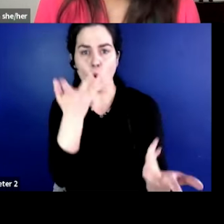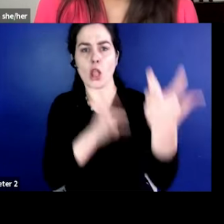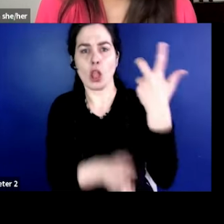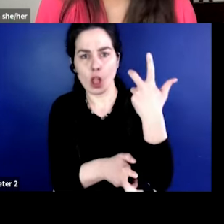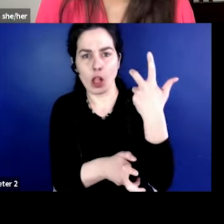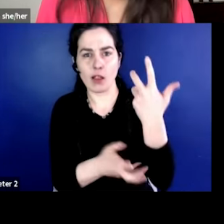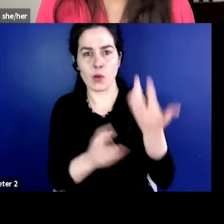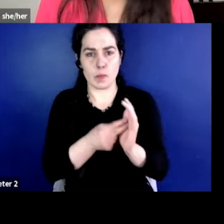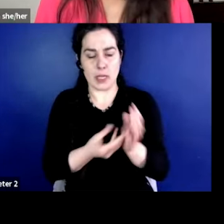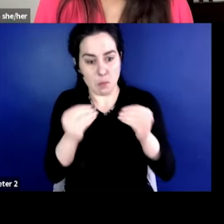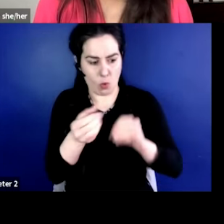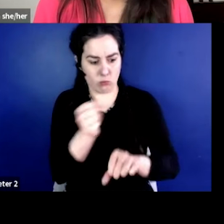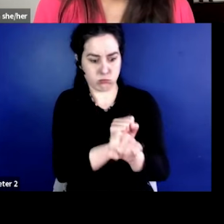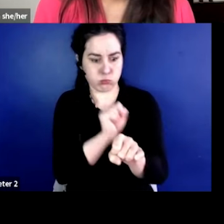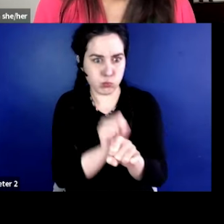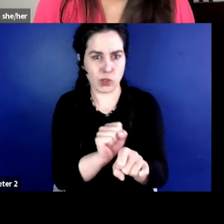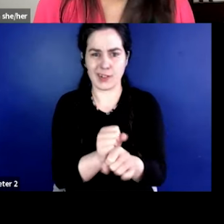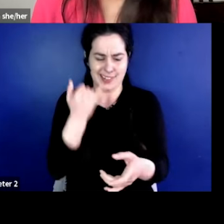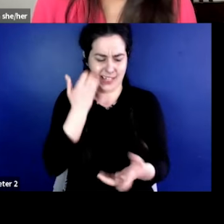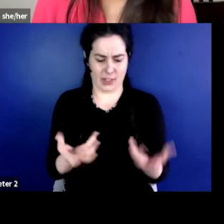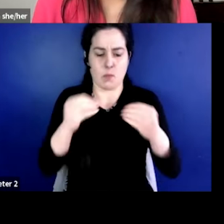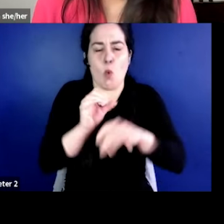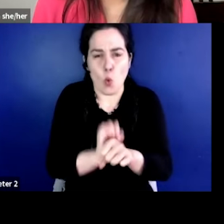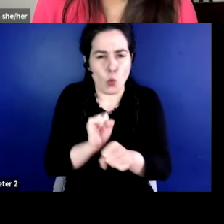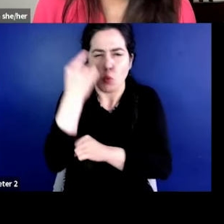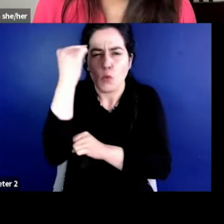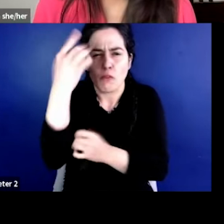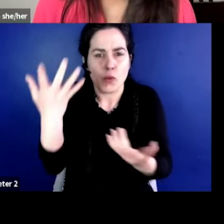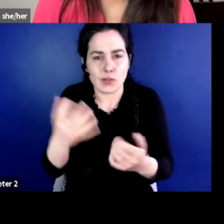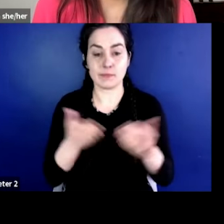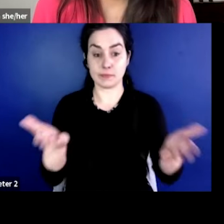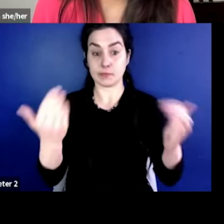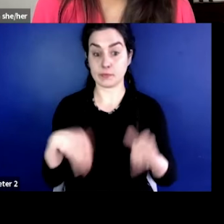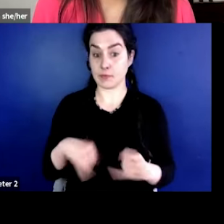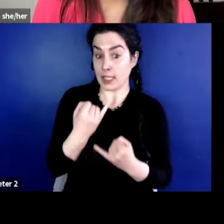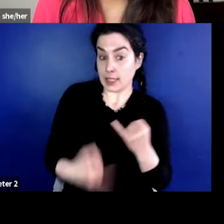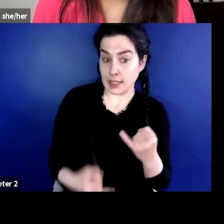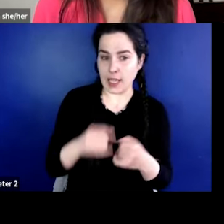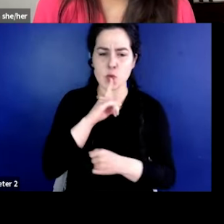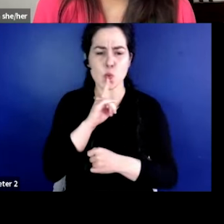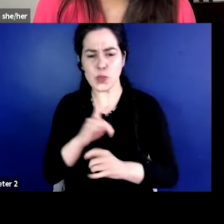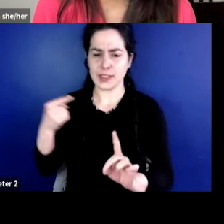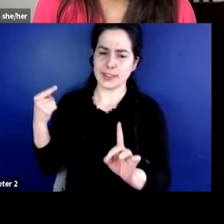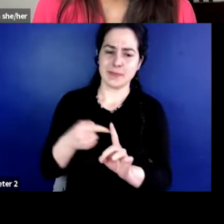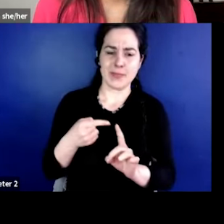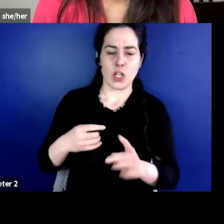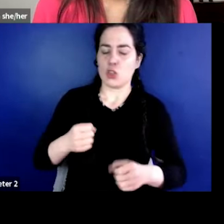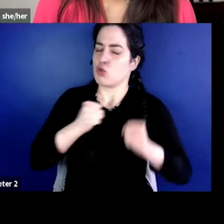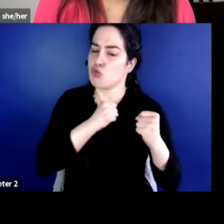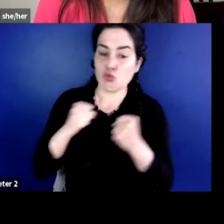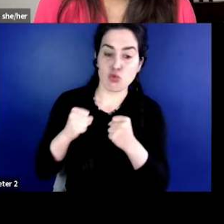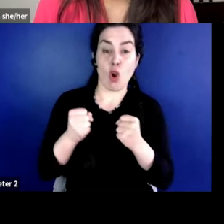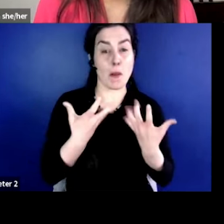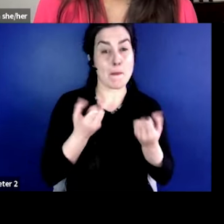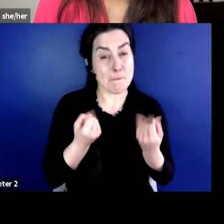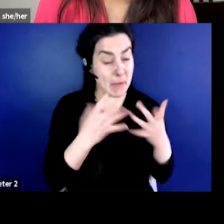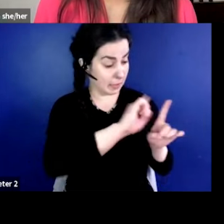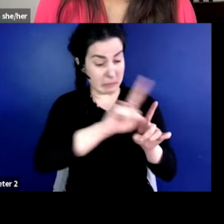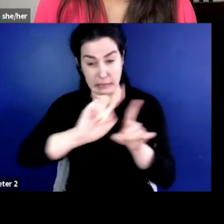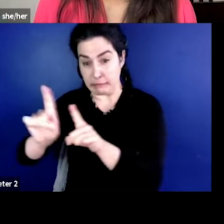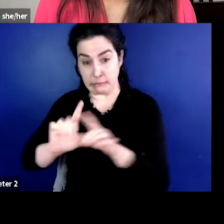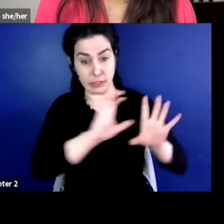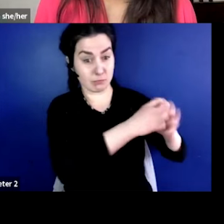work for you? Because no one needs that. And then the last piece was really, you know, creating that strong multi-sector partnership. We cannot end